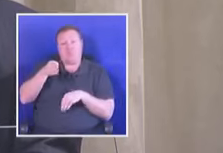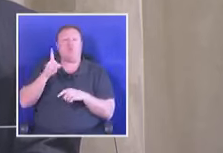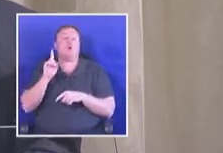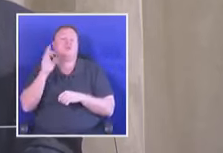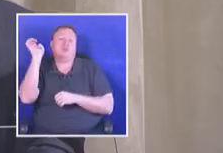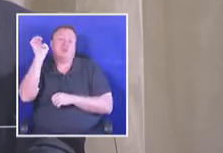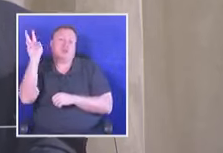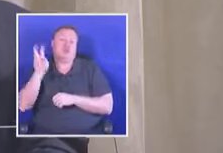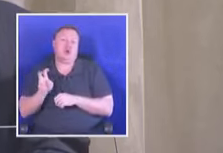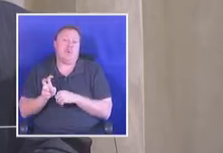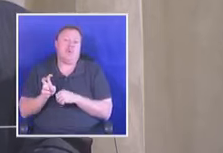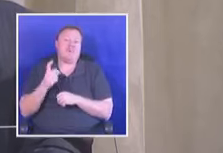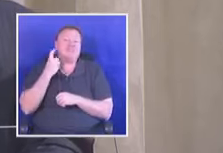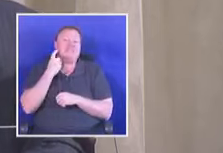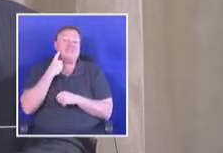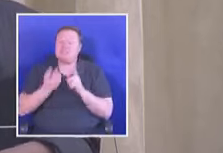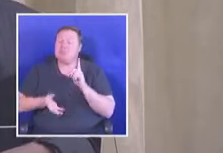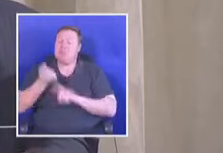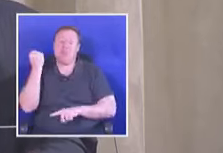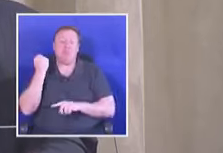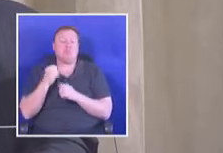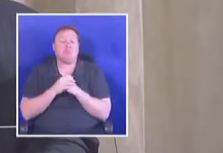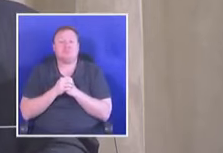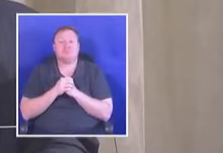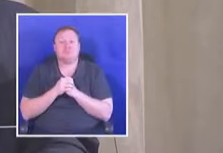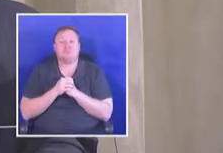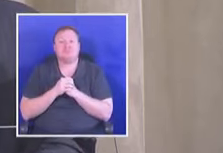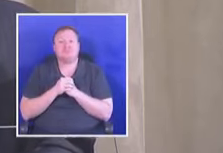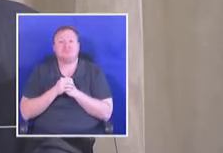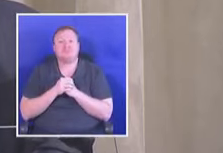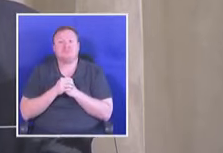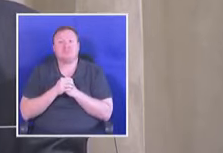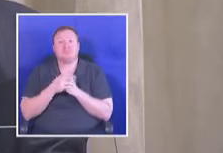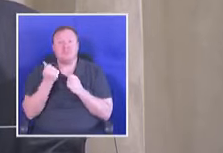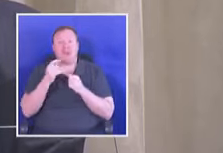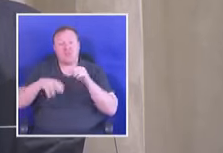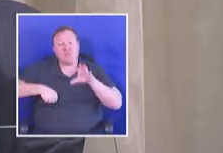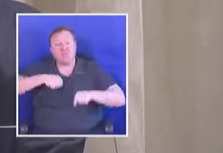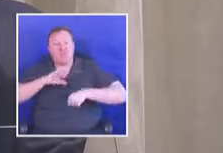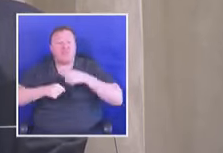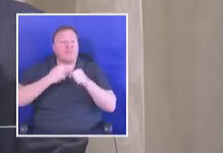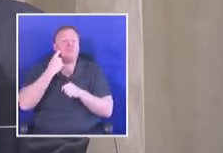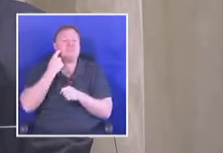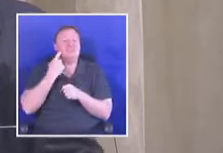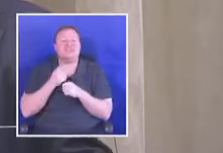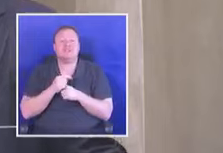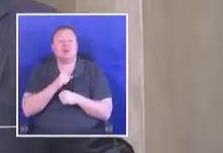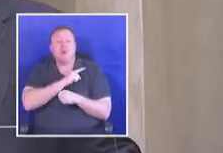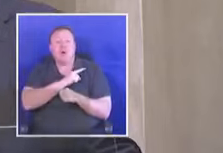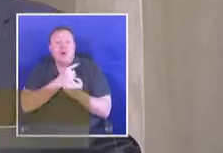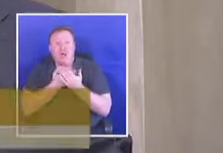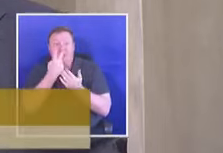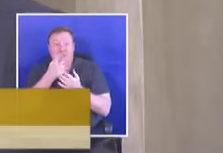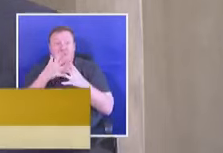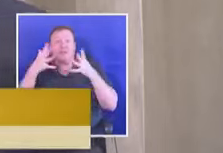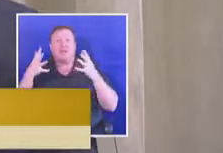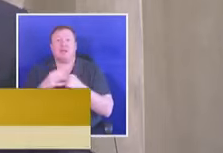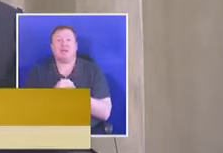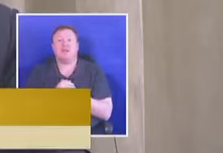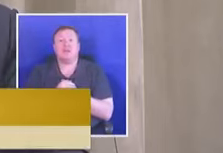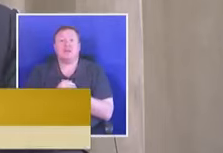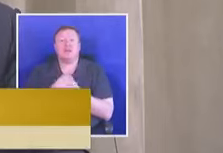it was easy to capture because they were able to see how big it is. The biggest corporation in